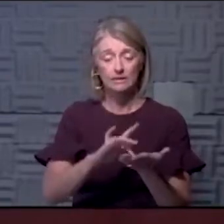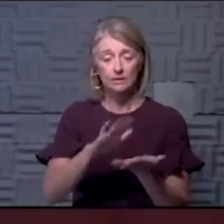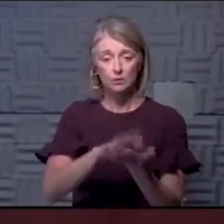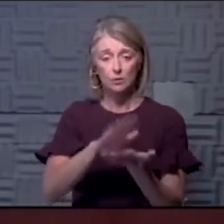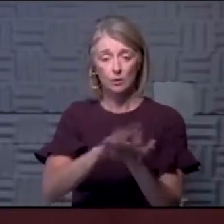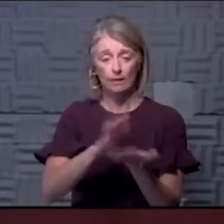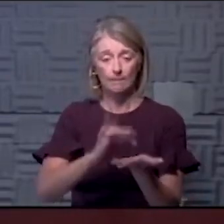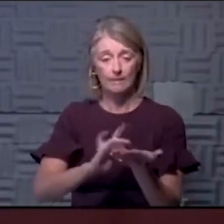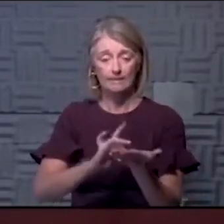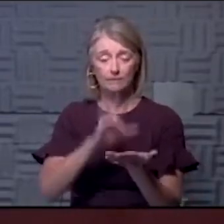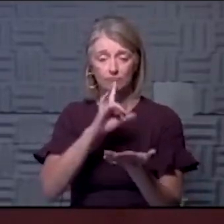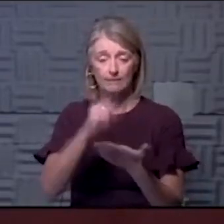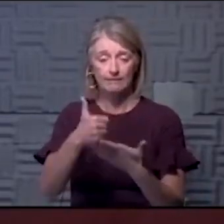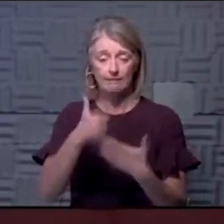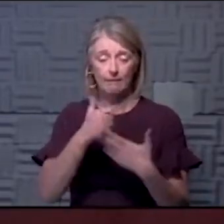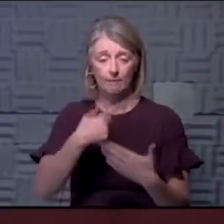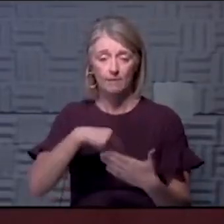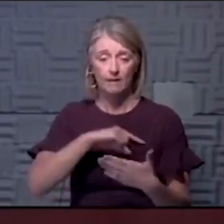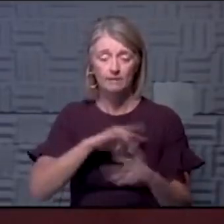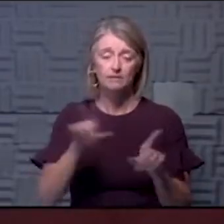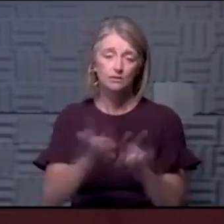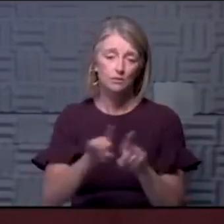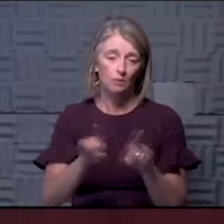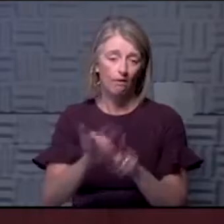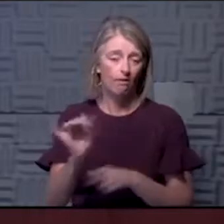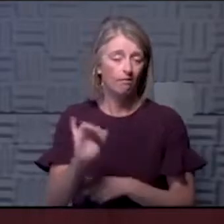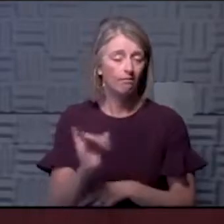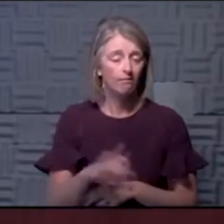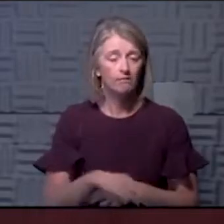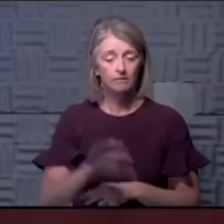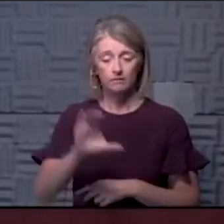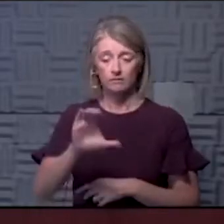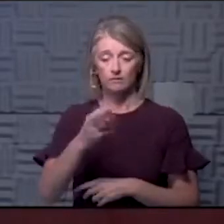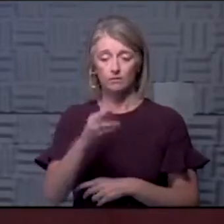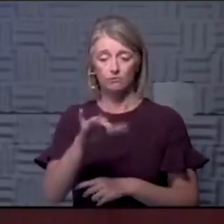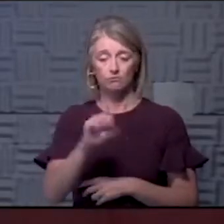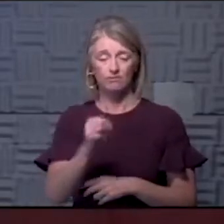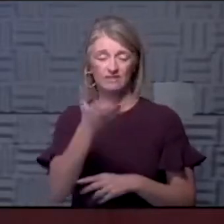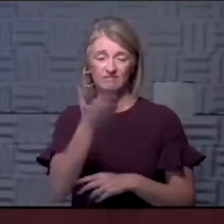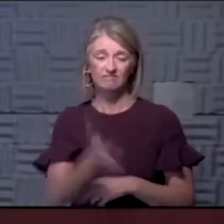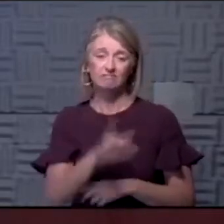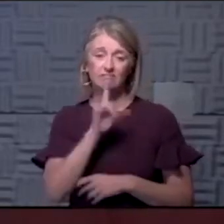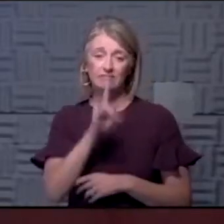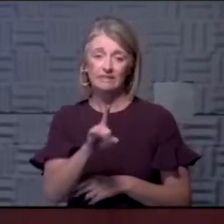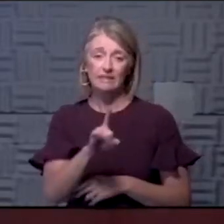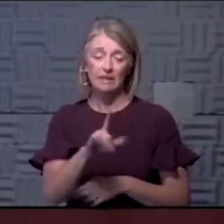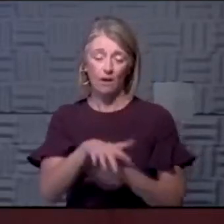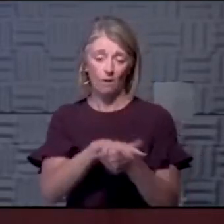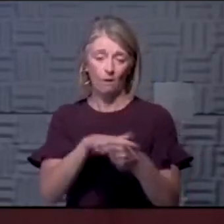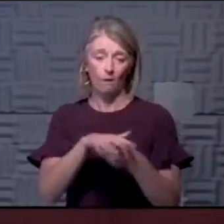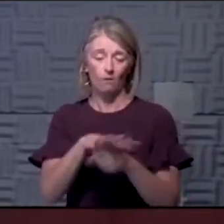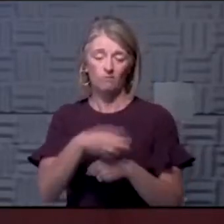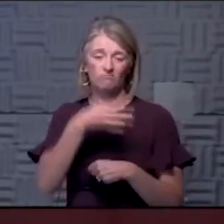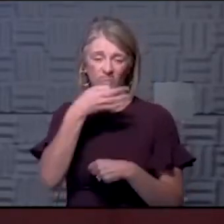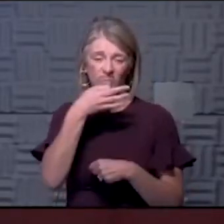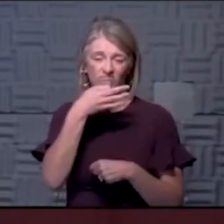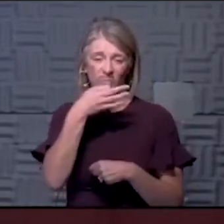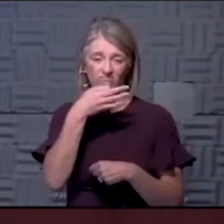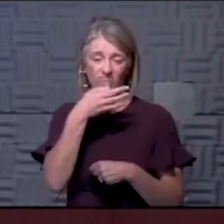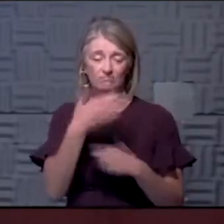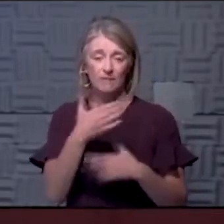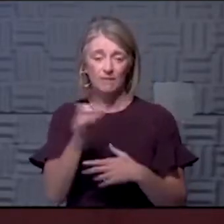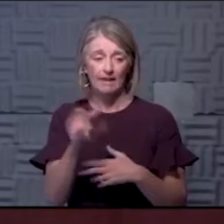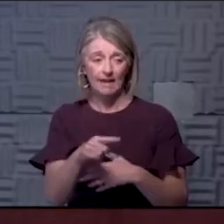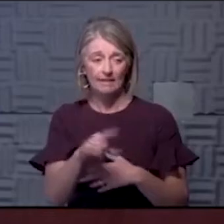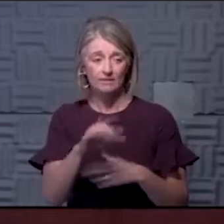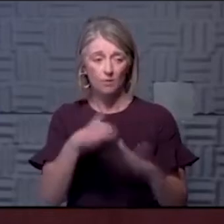Medicine, have really helped us with this as well. But Chris is really probably our local expert on this, and we might ask Chris to